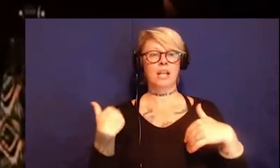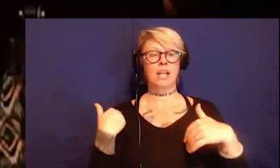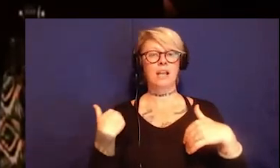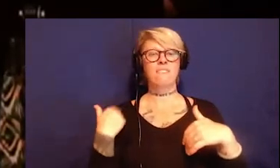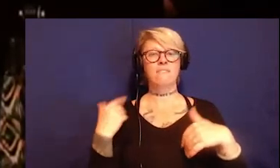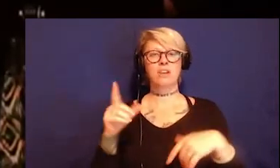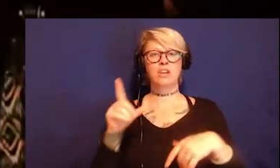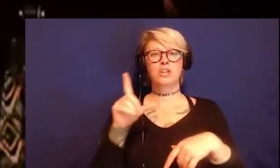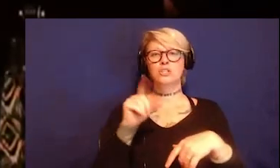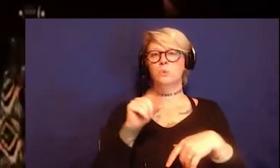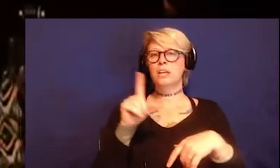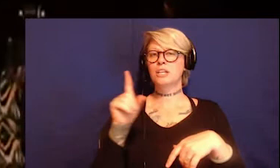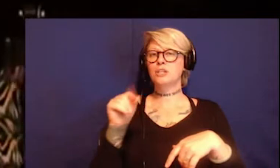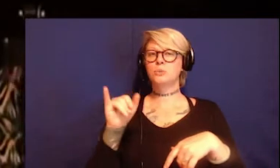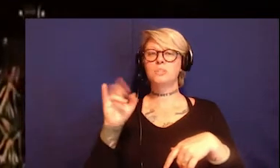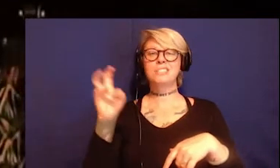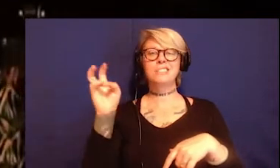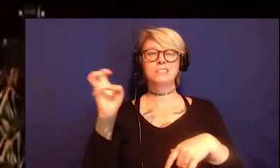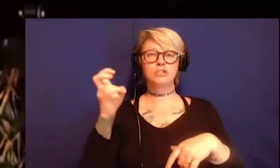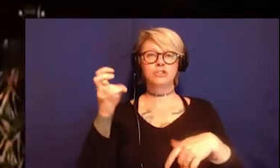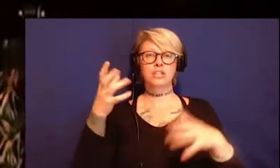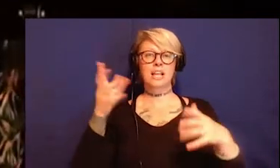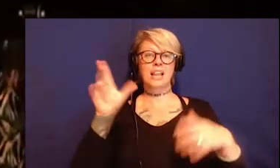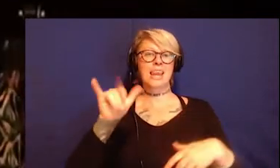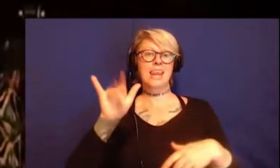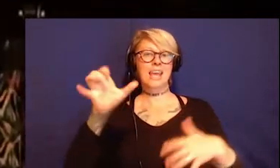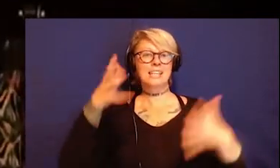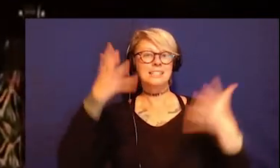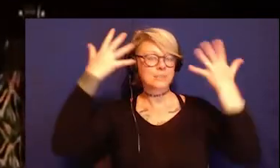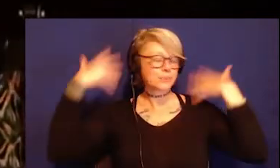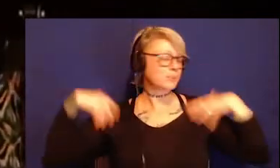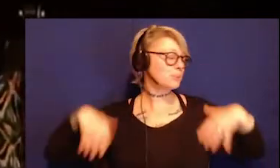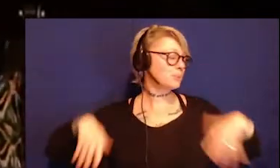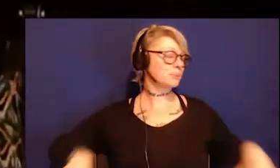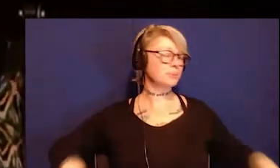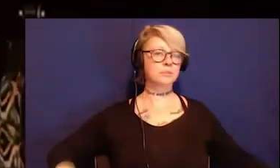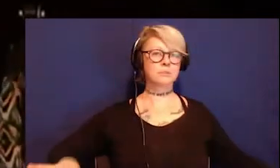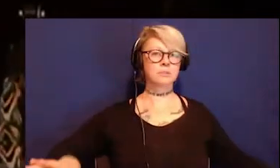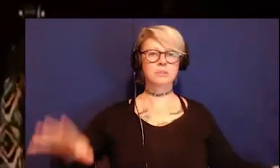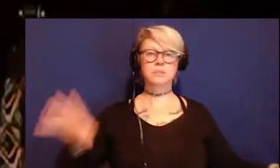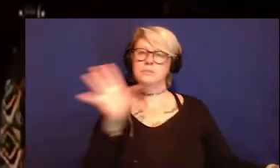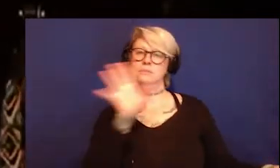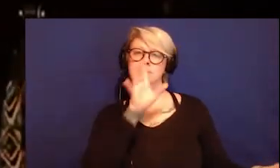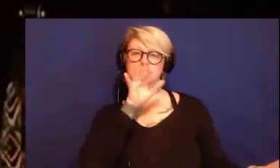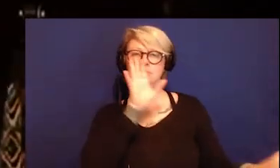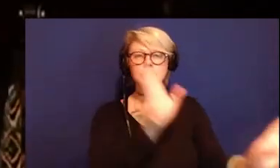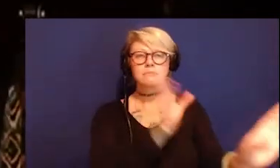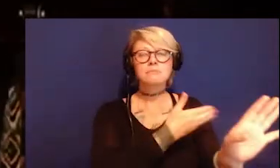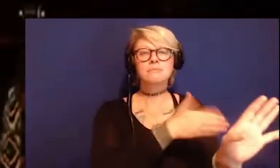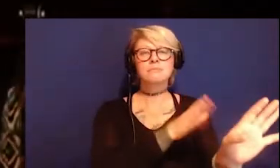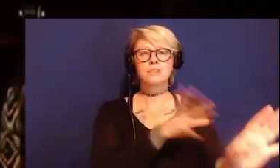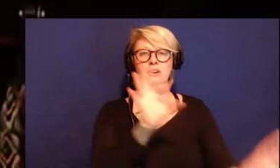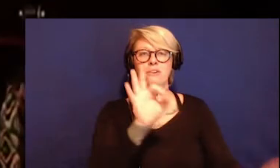22-inch dark lace front. She's lip-syncing the lyrics of Freak by Doja Cat.